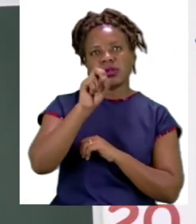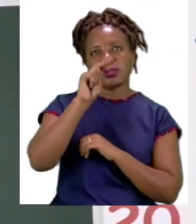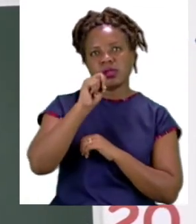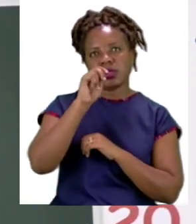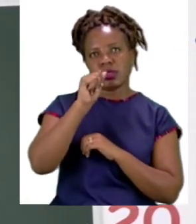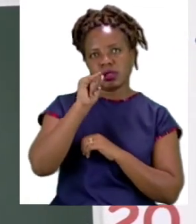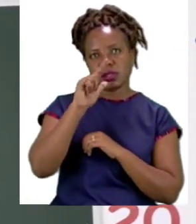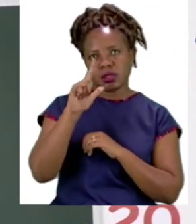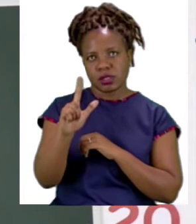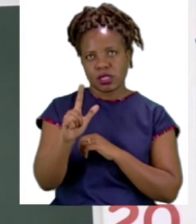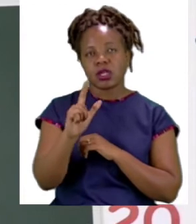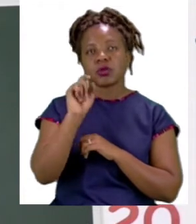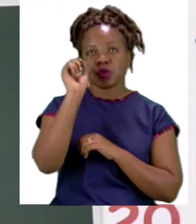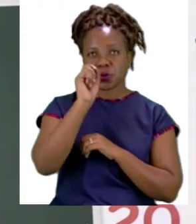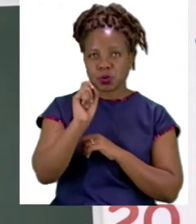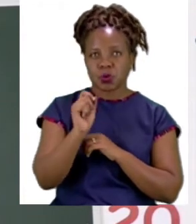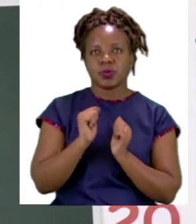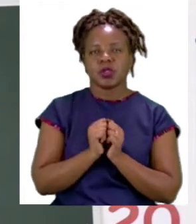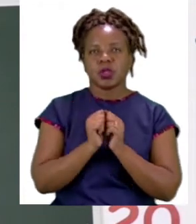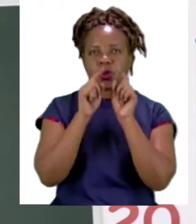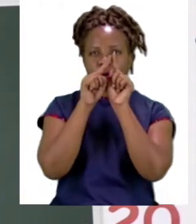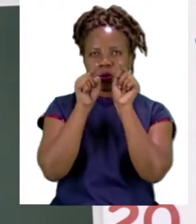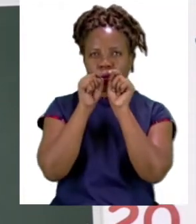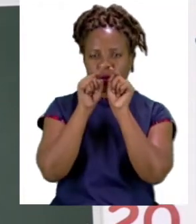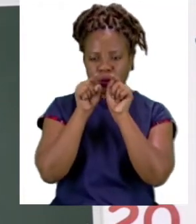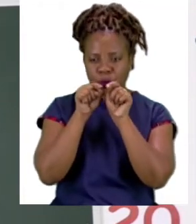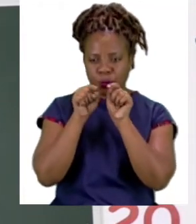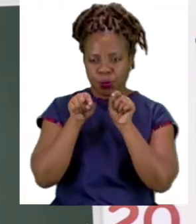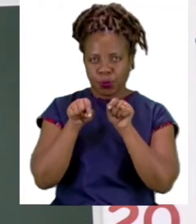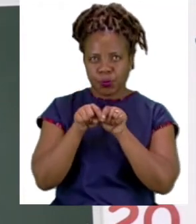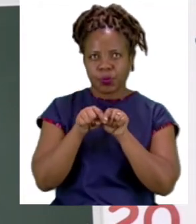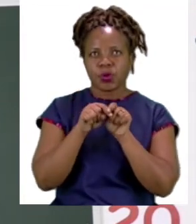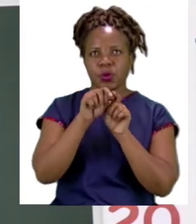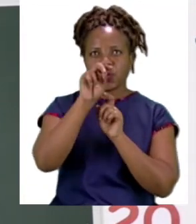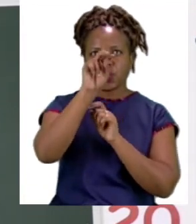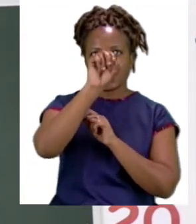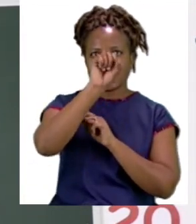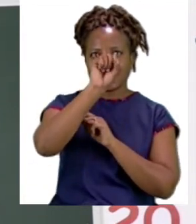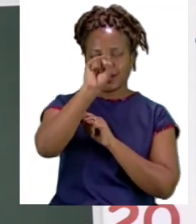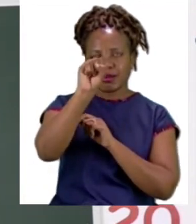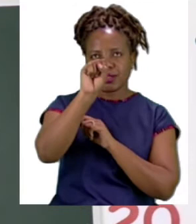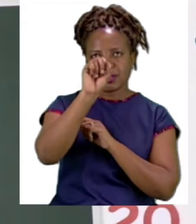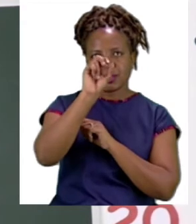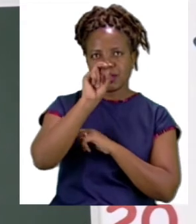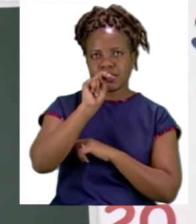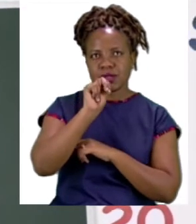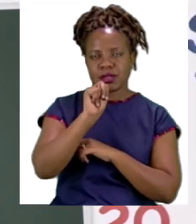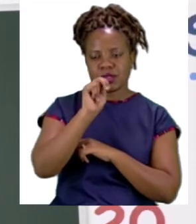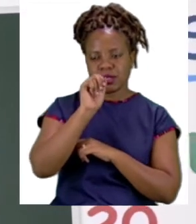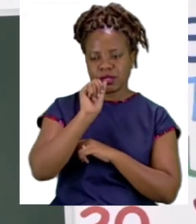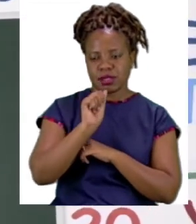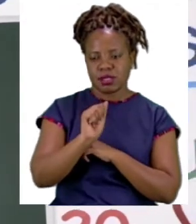boxes. Remember, each letter gets its own box. So let us start.